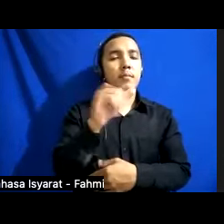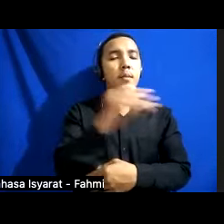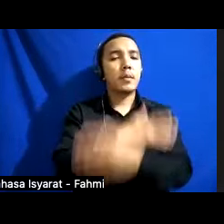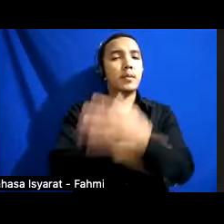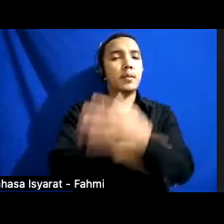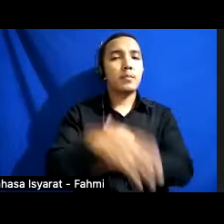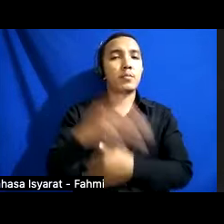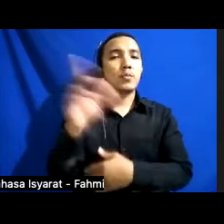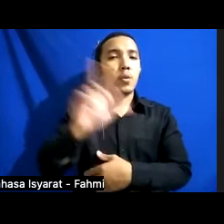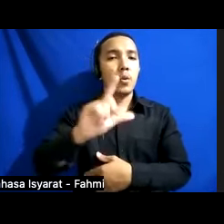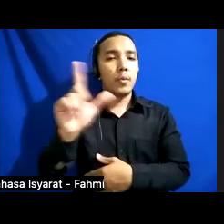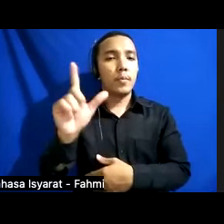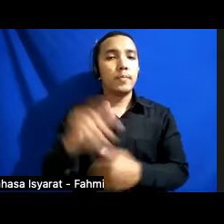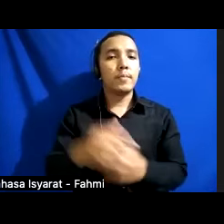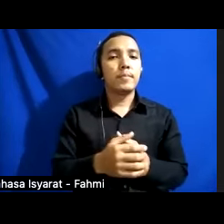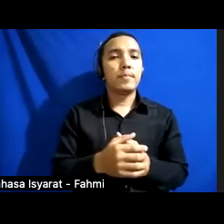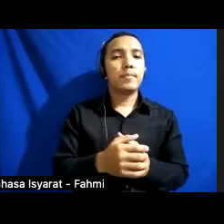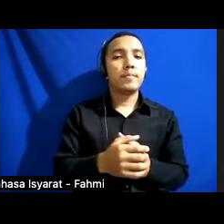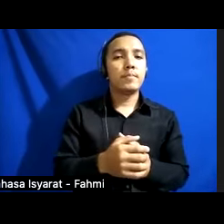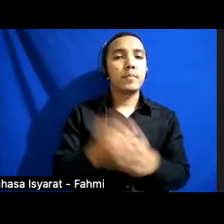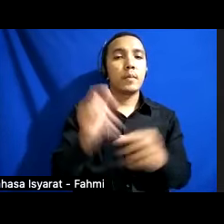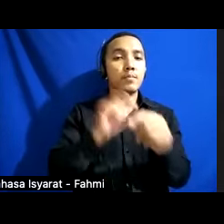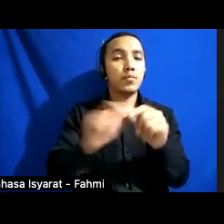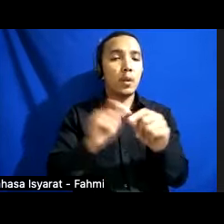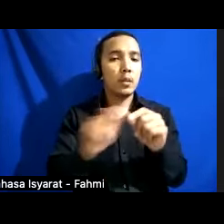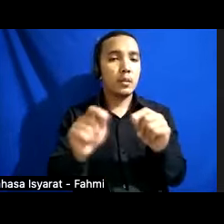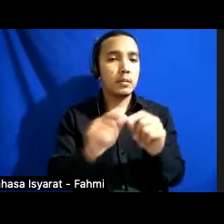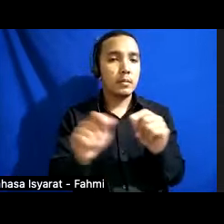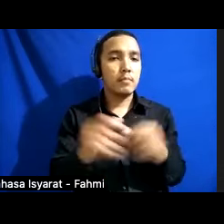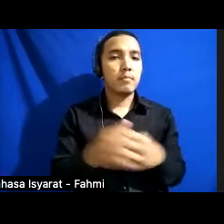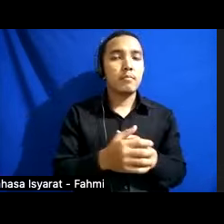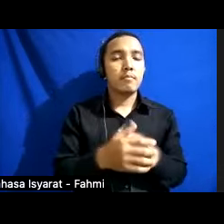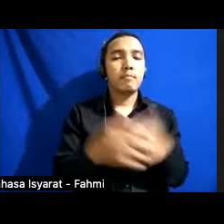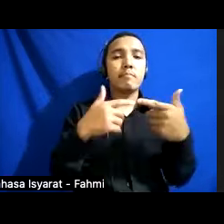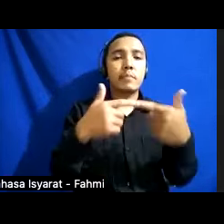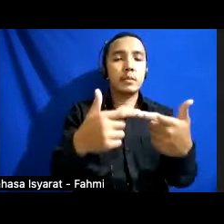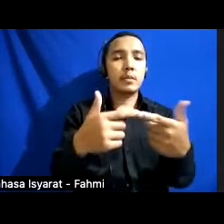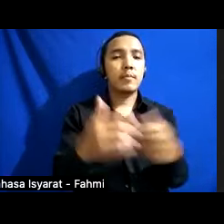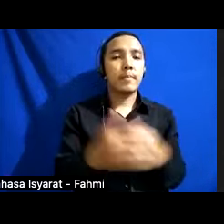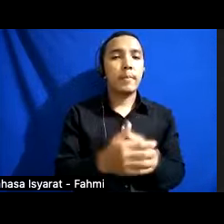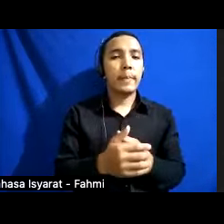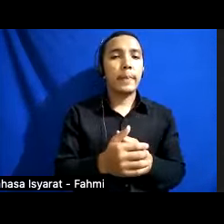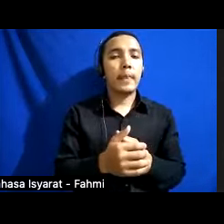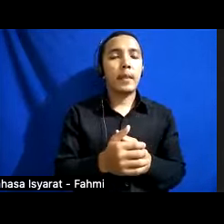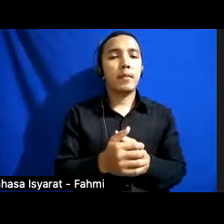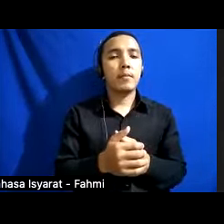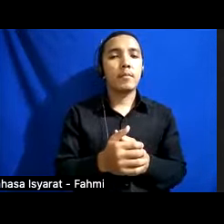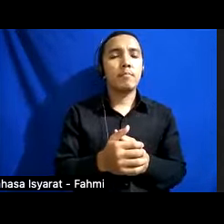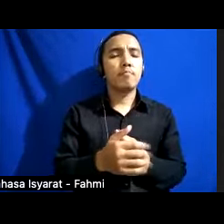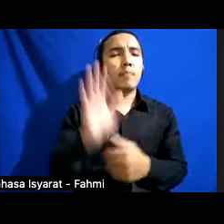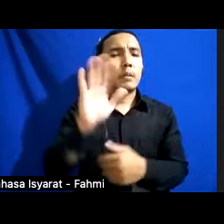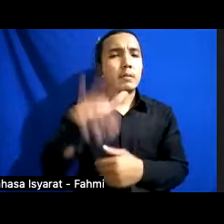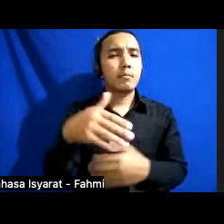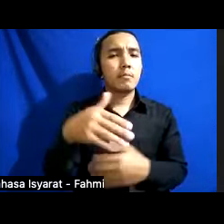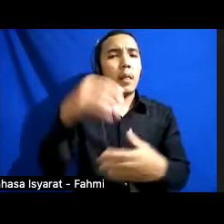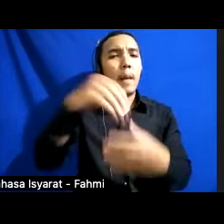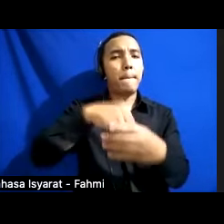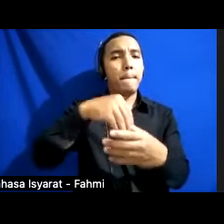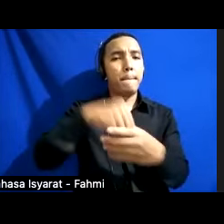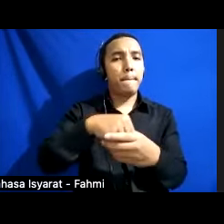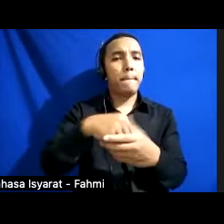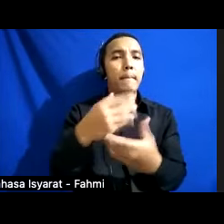also provides support for the innovation made by Solo's PWDs in producing electronic waste bin made by DIFA Electrical